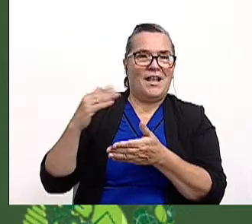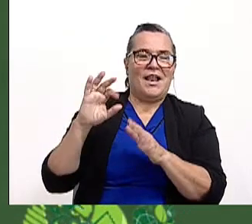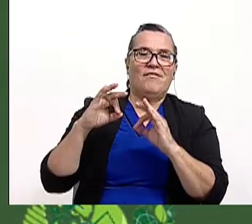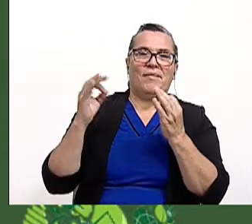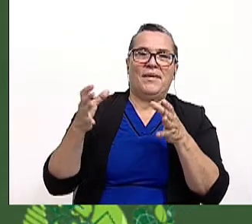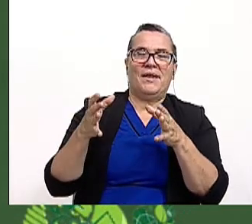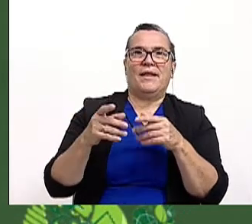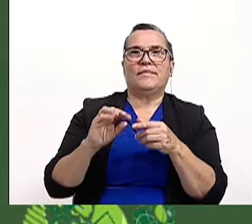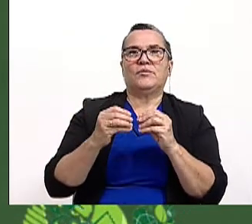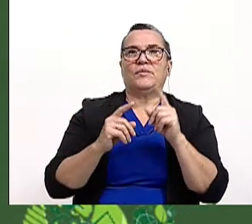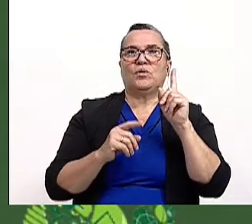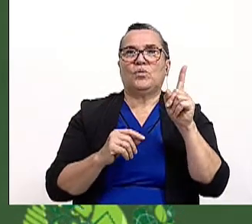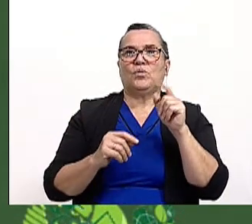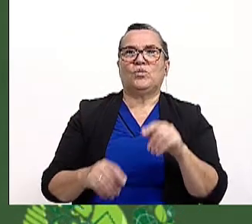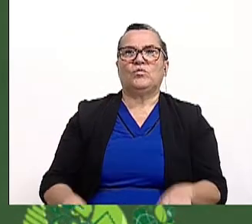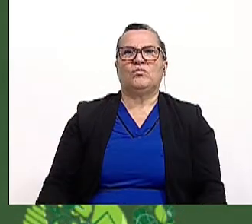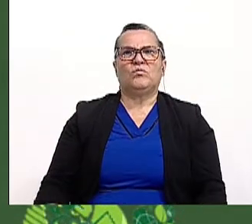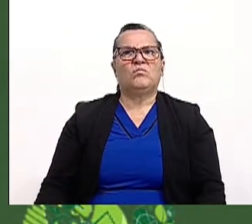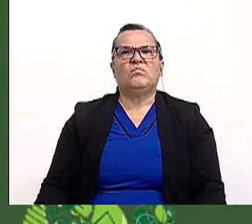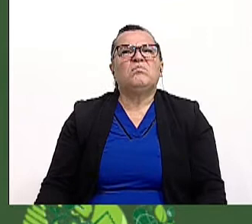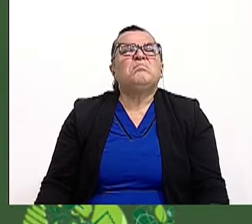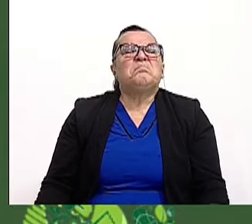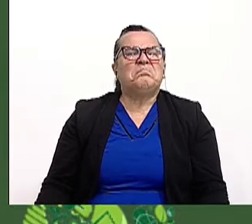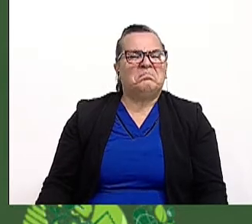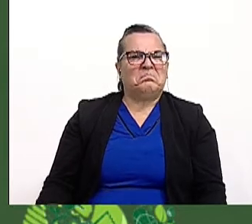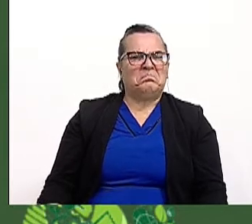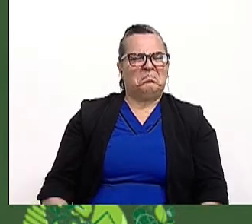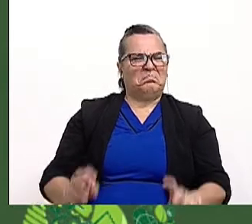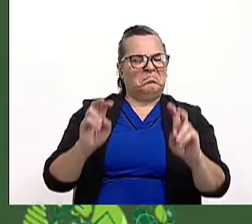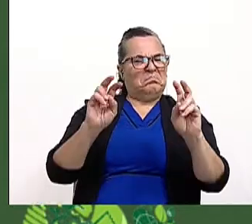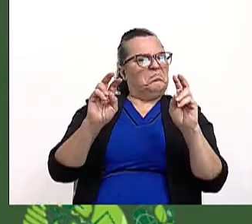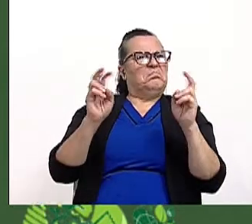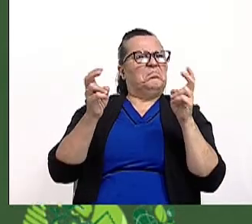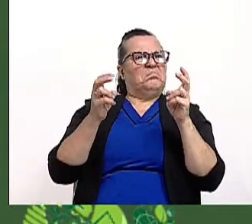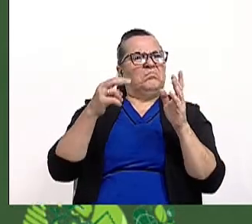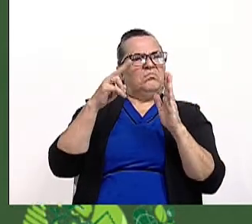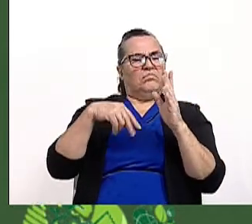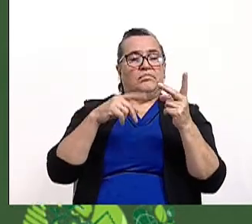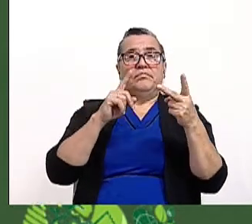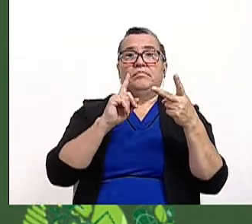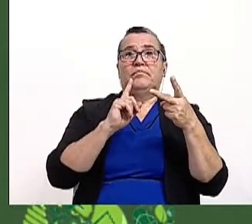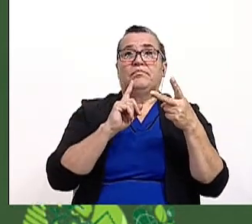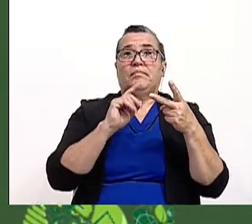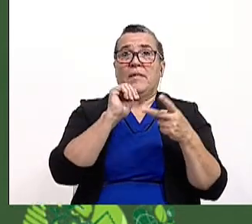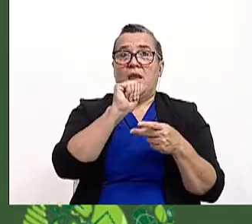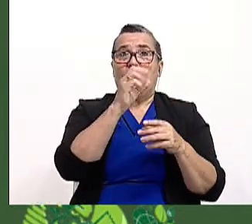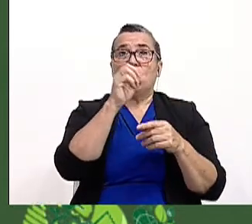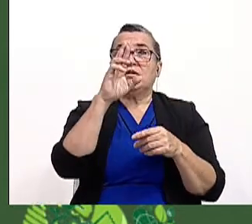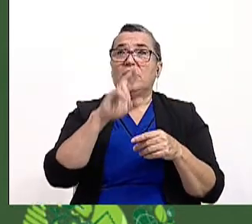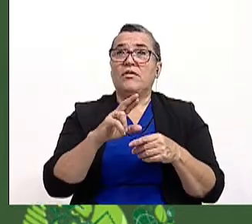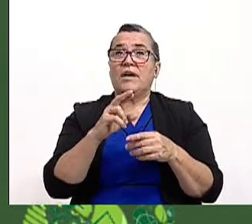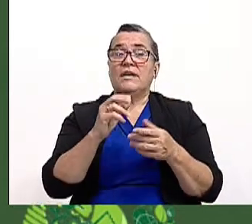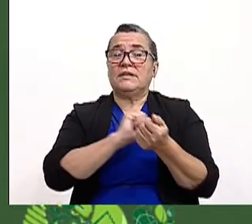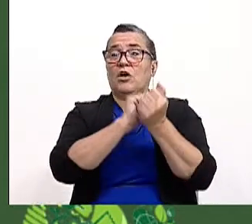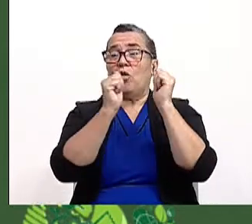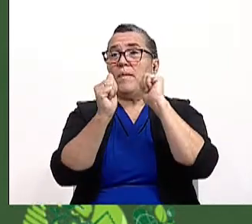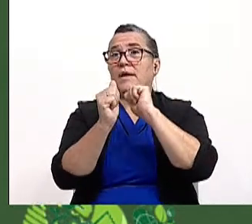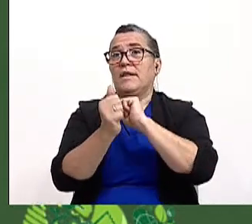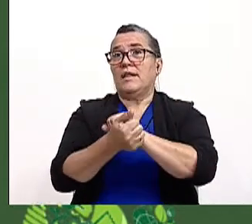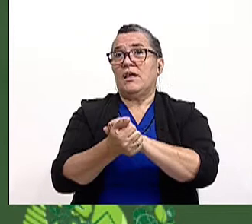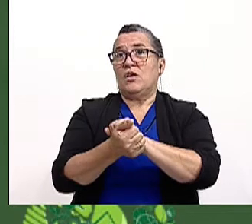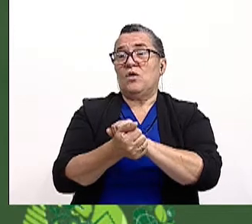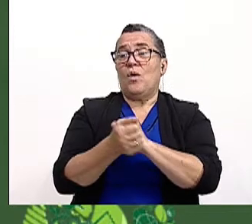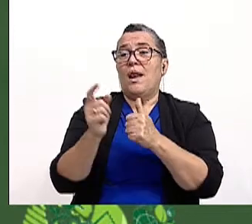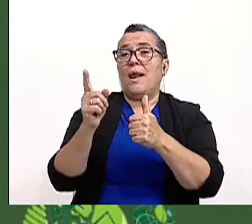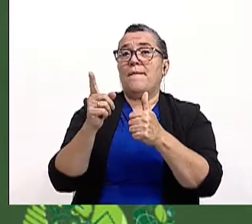Okay, question number 1. What is the reading about? Option A, Costa Rica has become the first